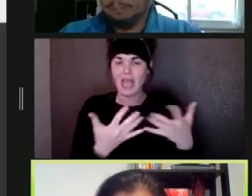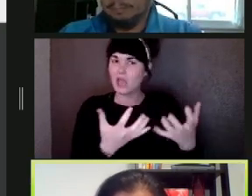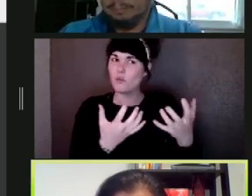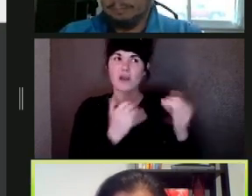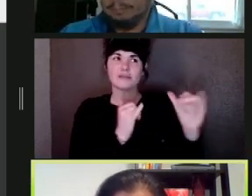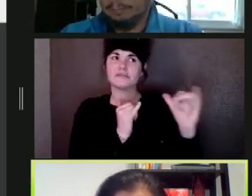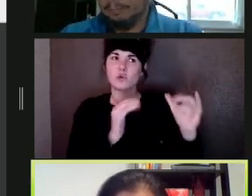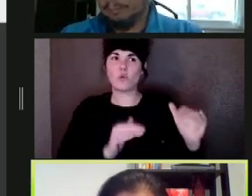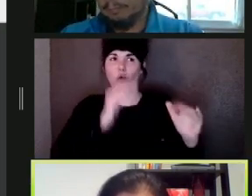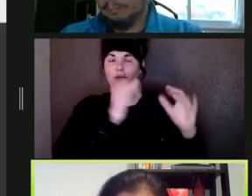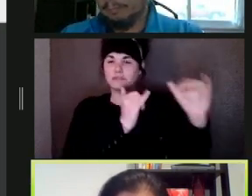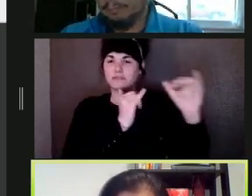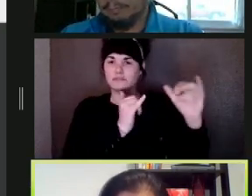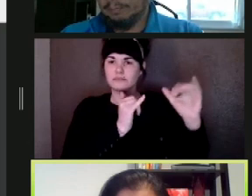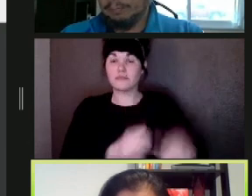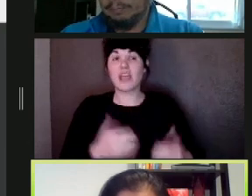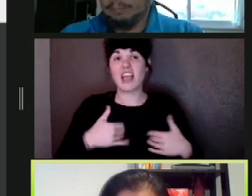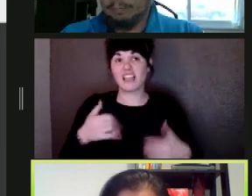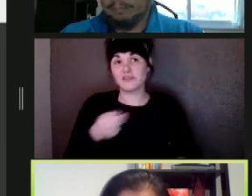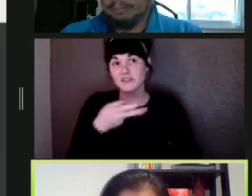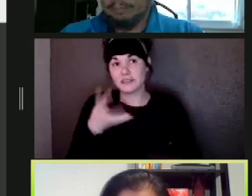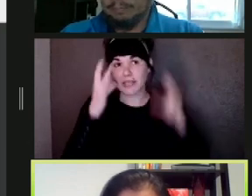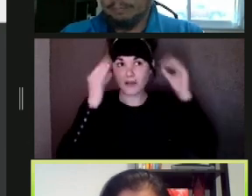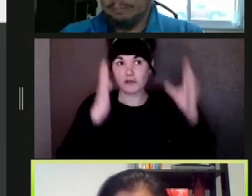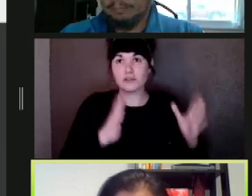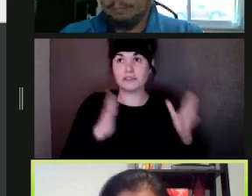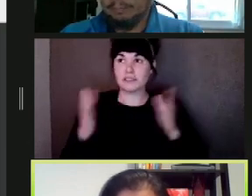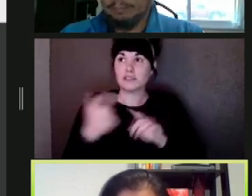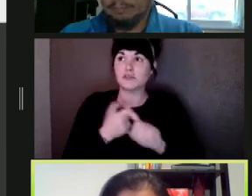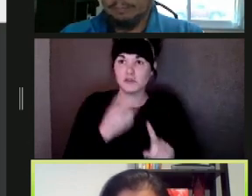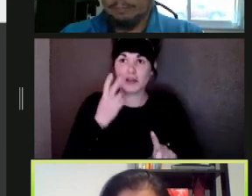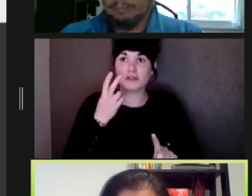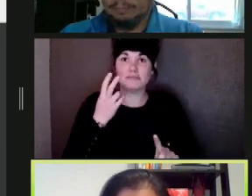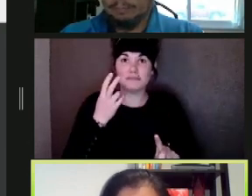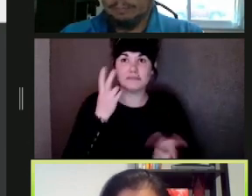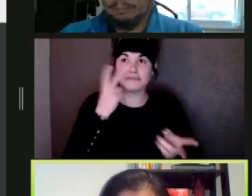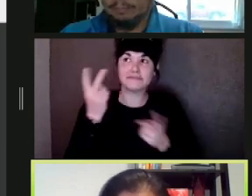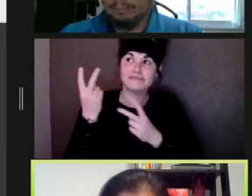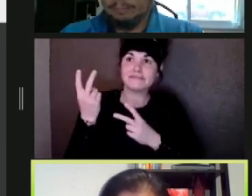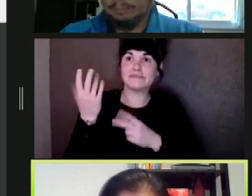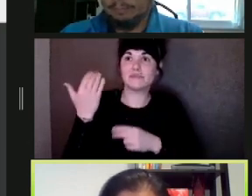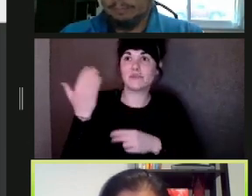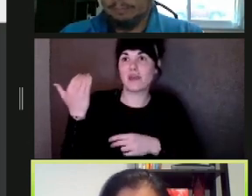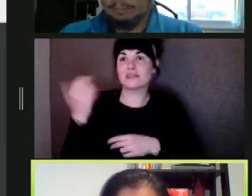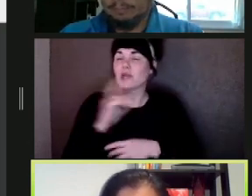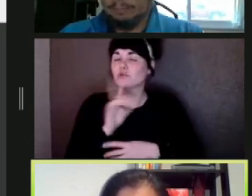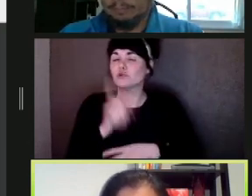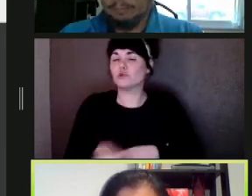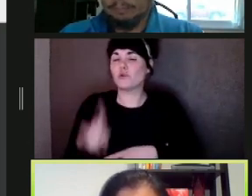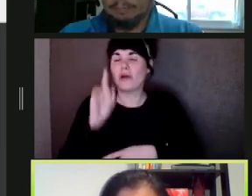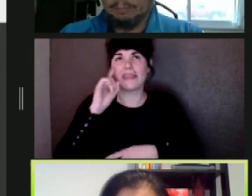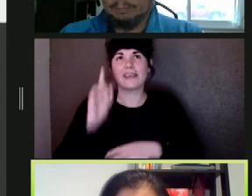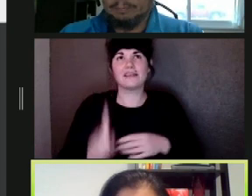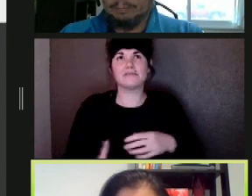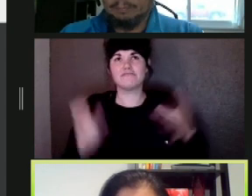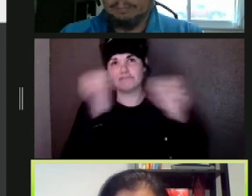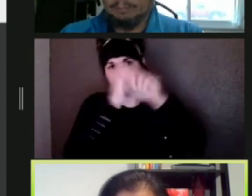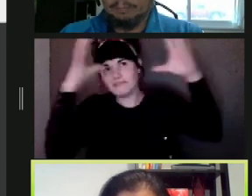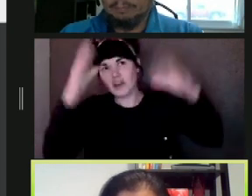teachers in my memory bank. I'm sure each of you is fondly remembering, uh, at least one of your own and your own children's teachers as well. Um,